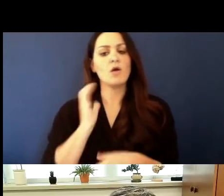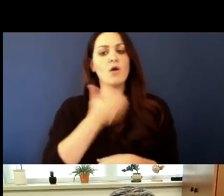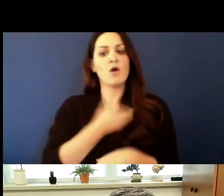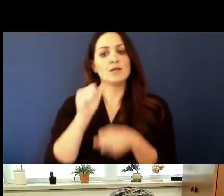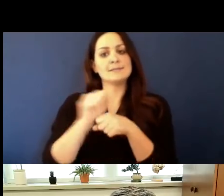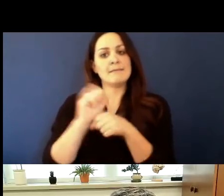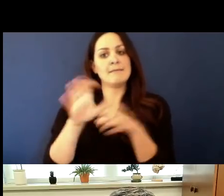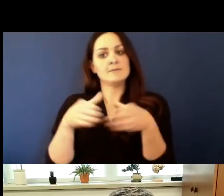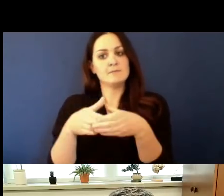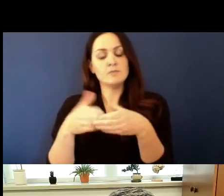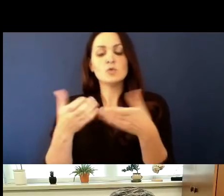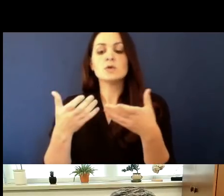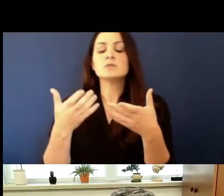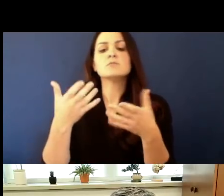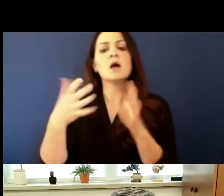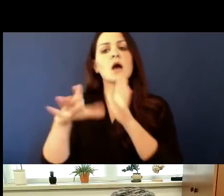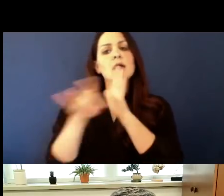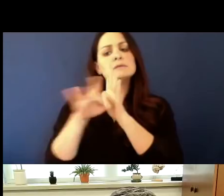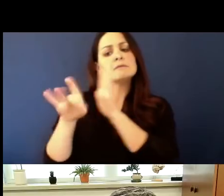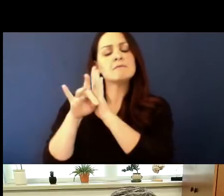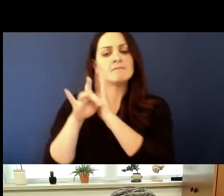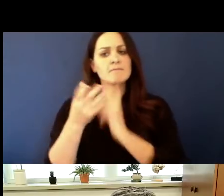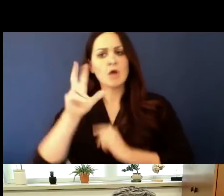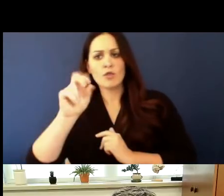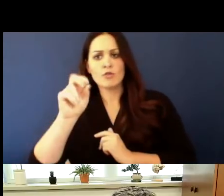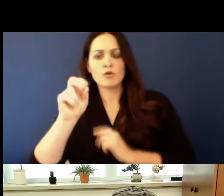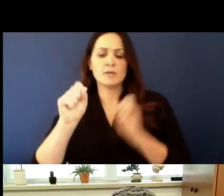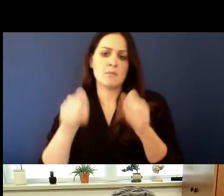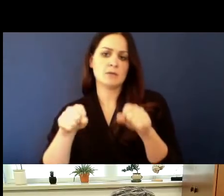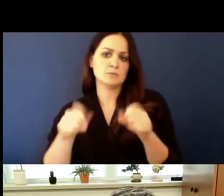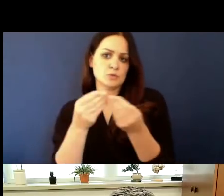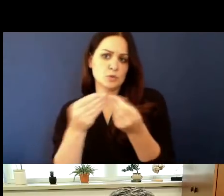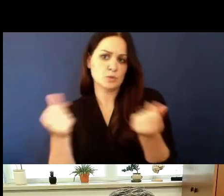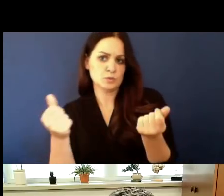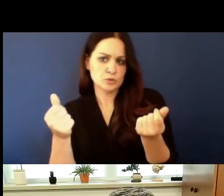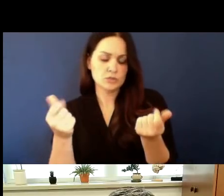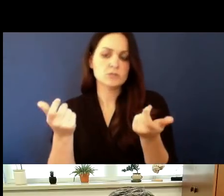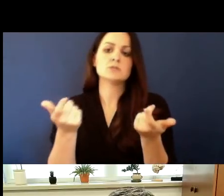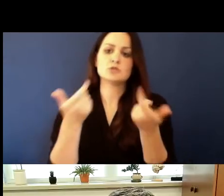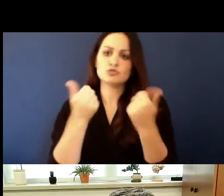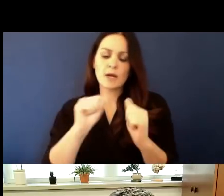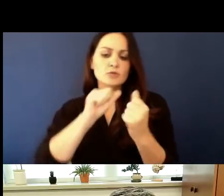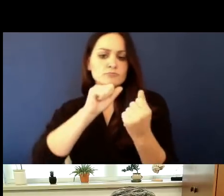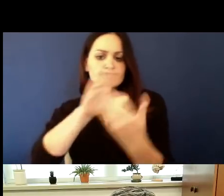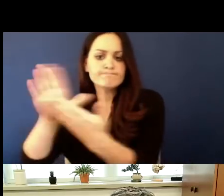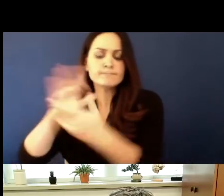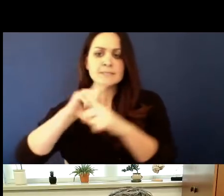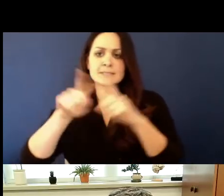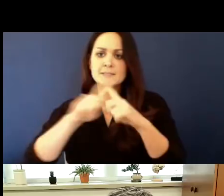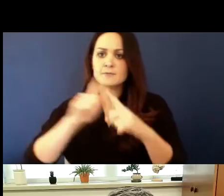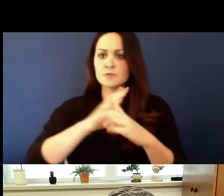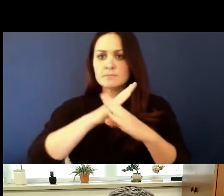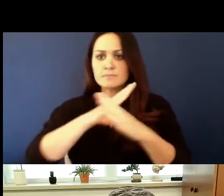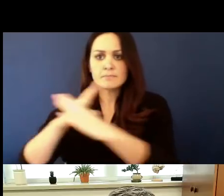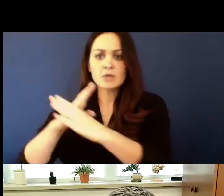30 potential solutions out of our group meant to address these issues and barriers that we were finding. We realized 30